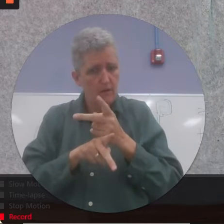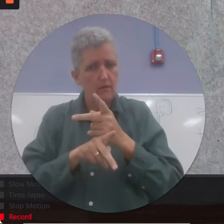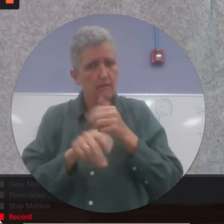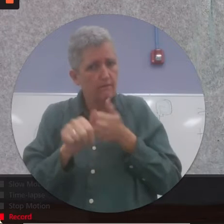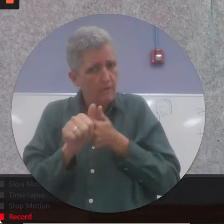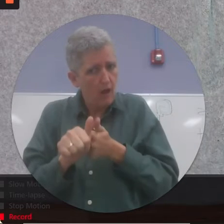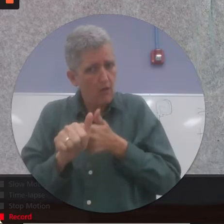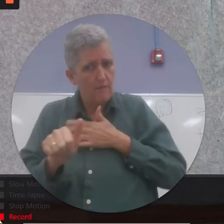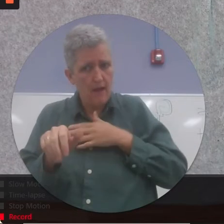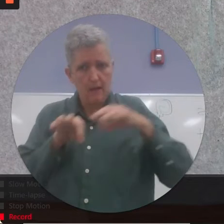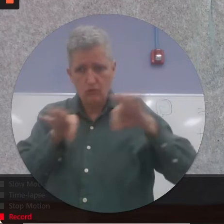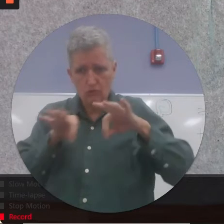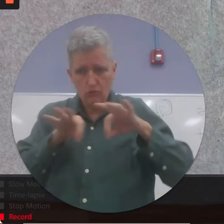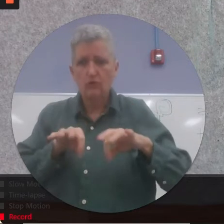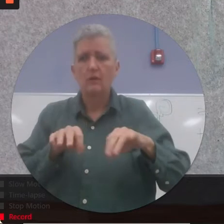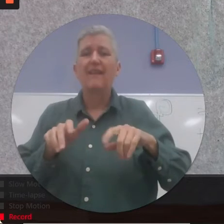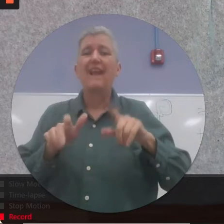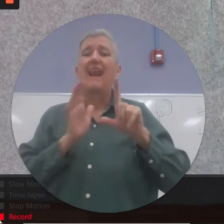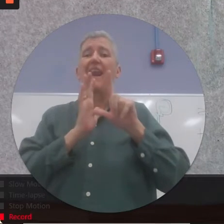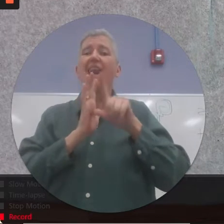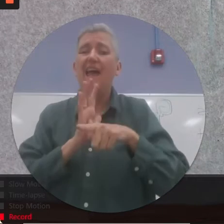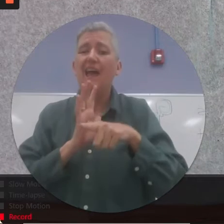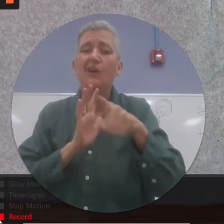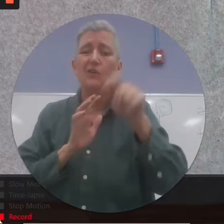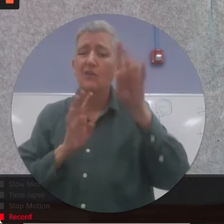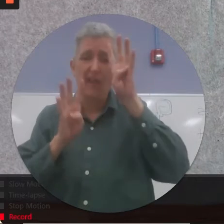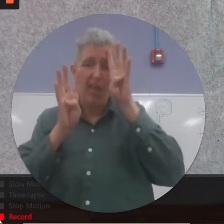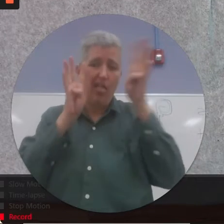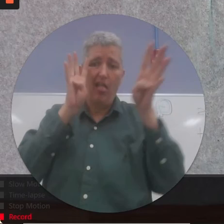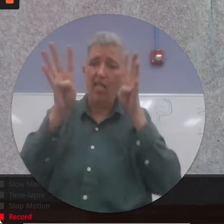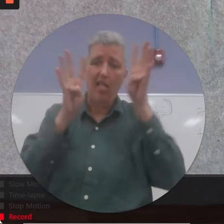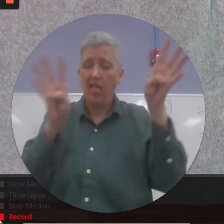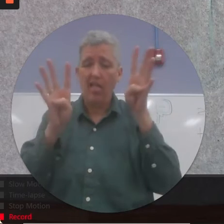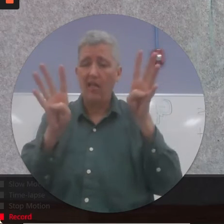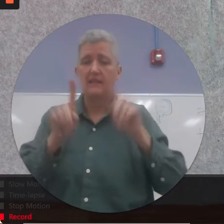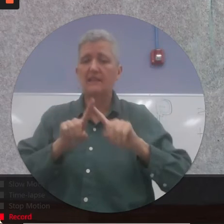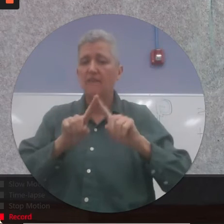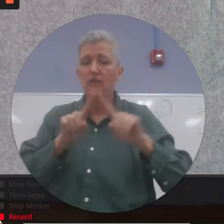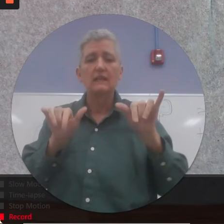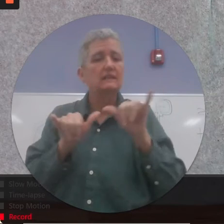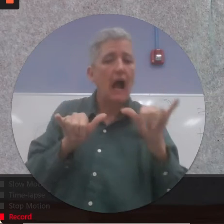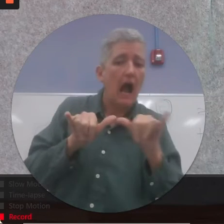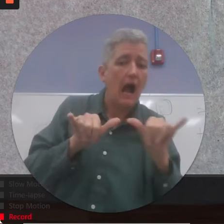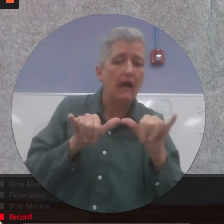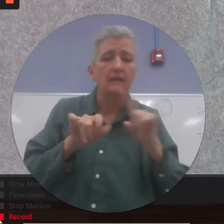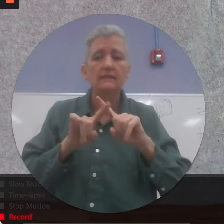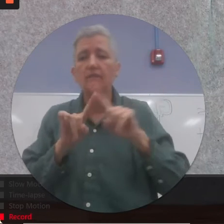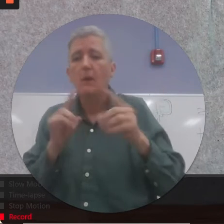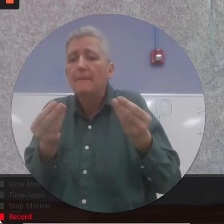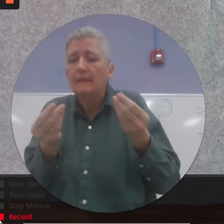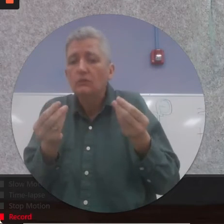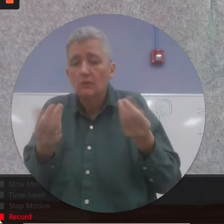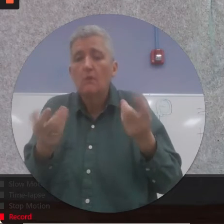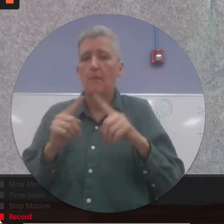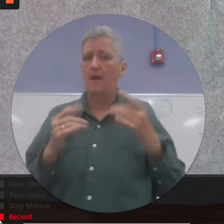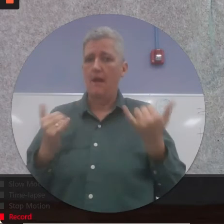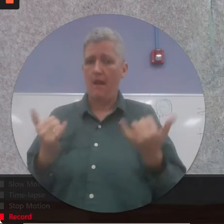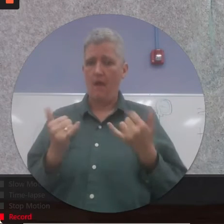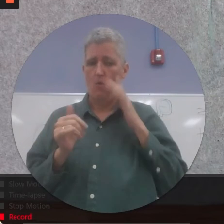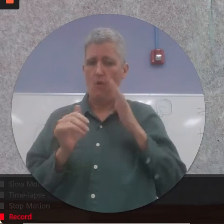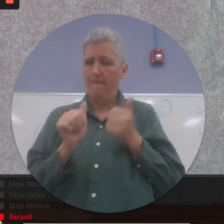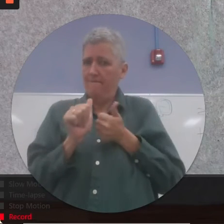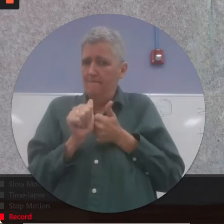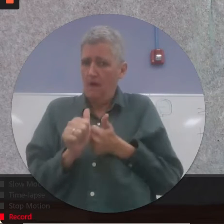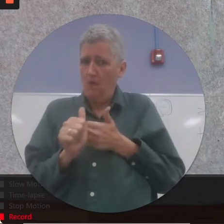my instructions and my directions. Later, you'll have a chance to come up with your own design and materials and sizes and